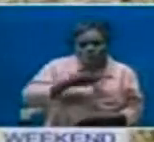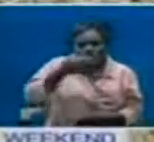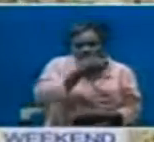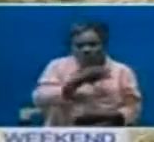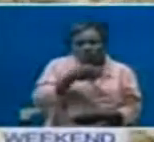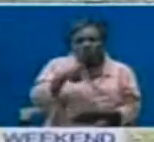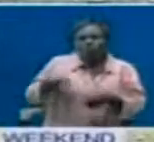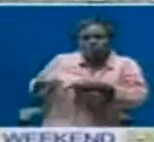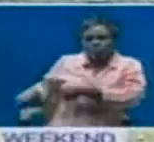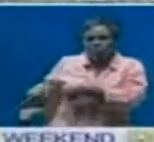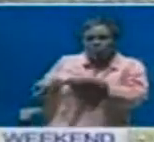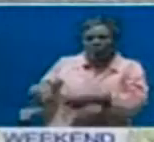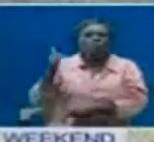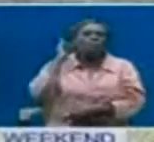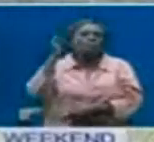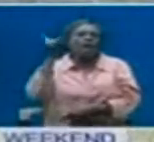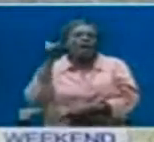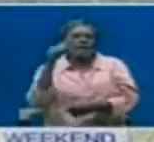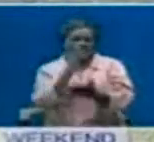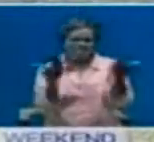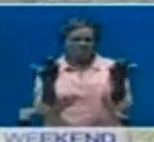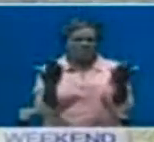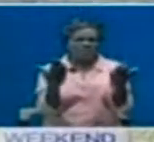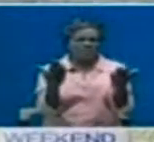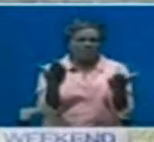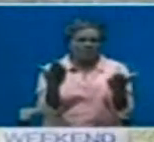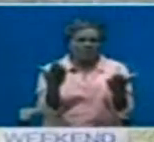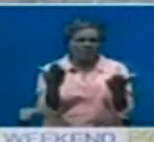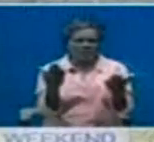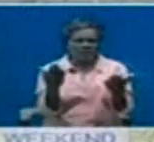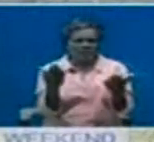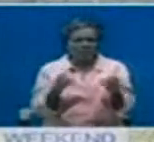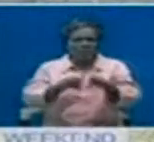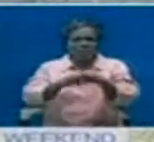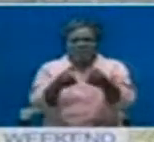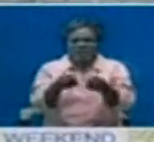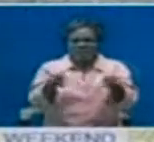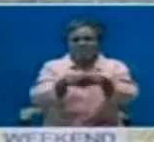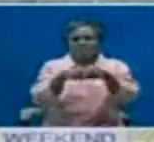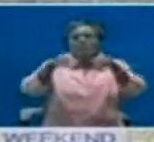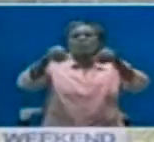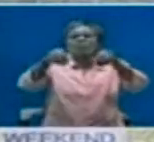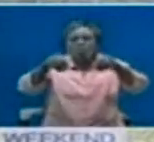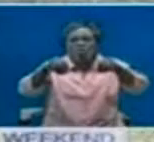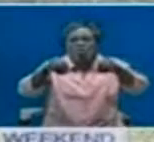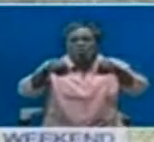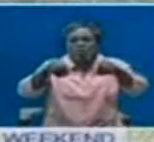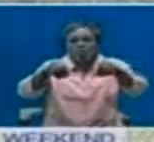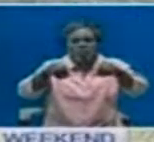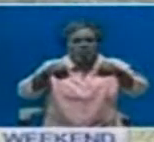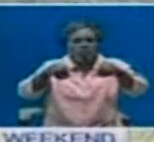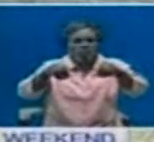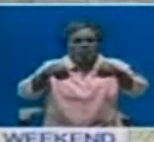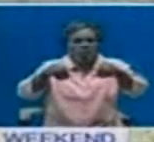unahara kitu ingine kama mayai chik. Mayai tu, na ikifunja ndani, ni kama unga. Ili Gonorrhea mbaya sasa hiyo sasa. Ili